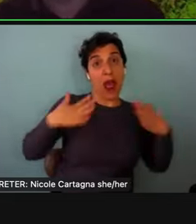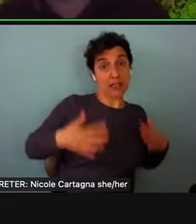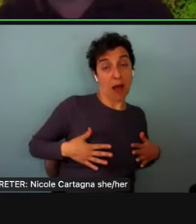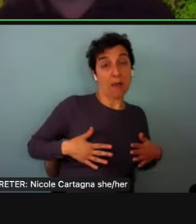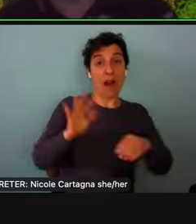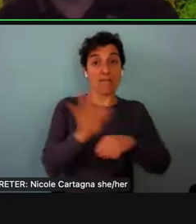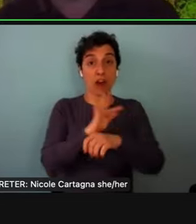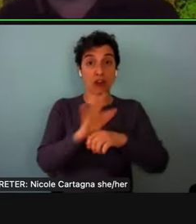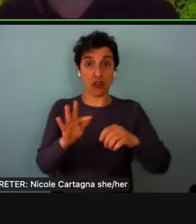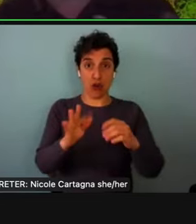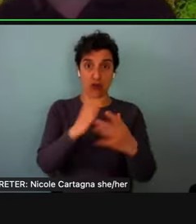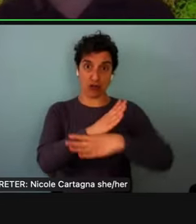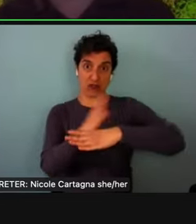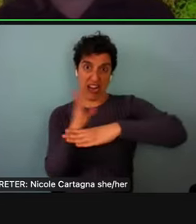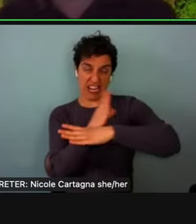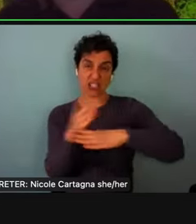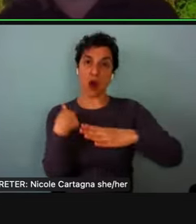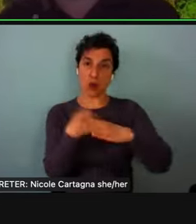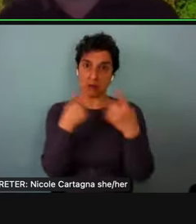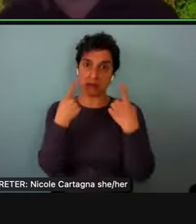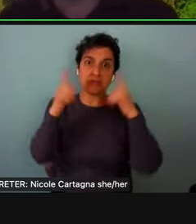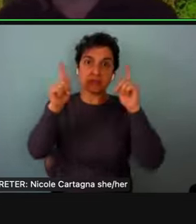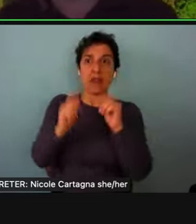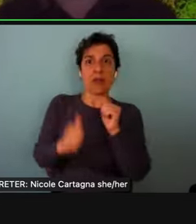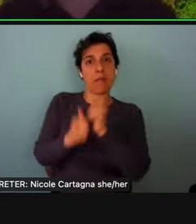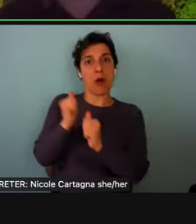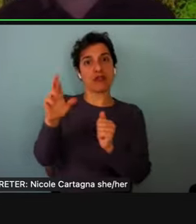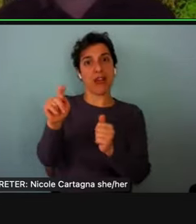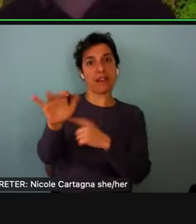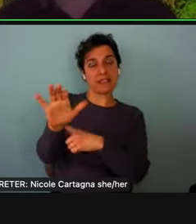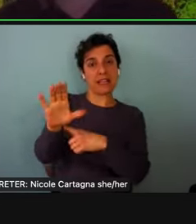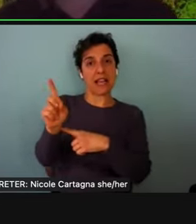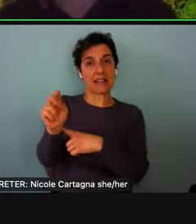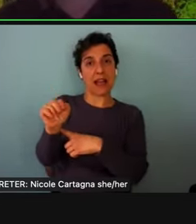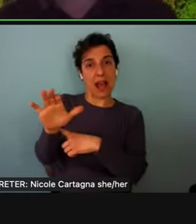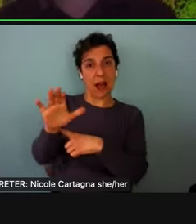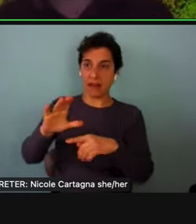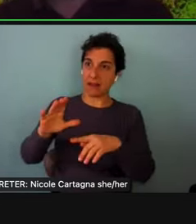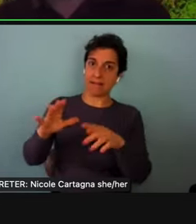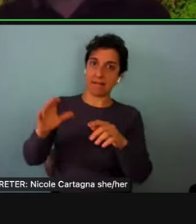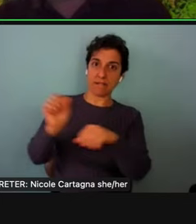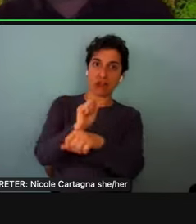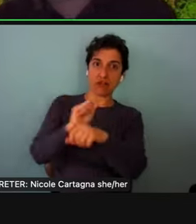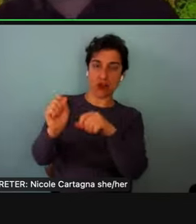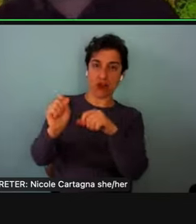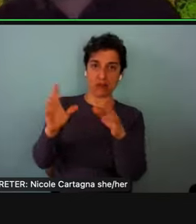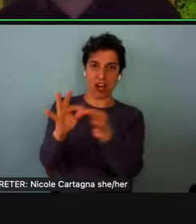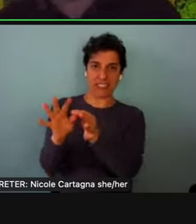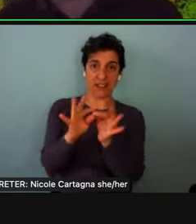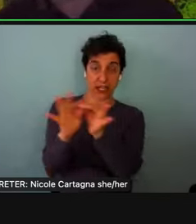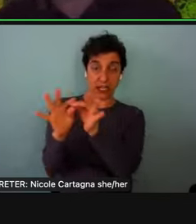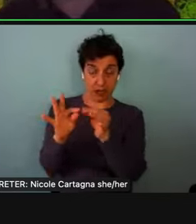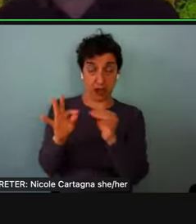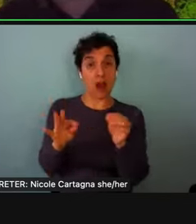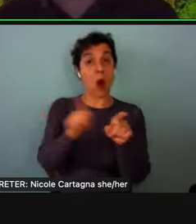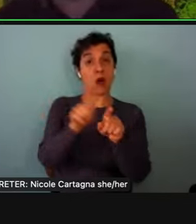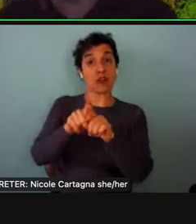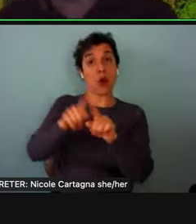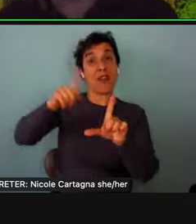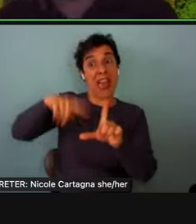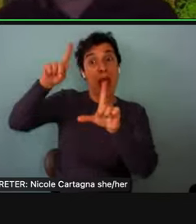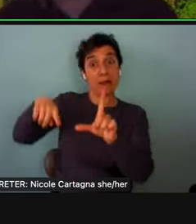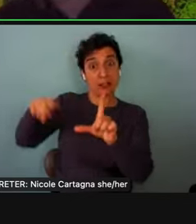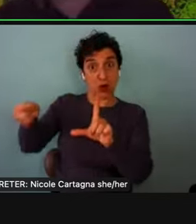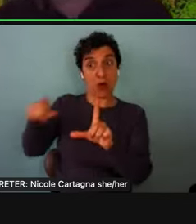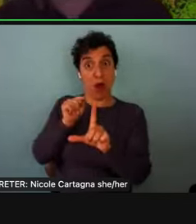the most realistic static and dynamic functional connectivity. We also found that the amplitude of regionable